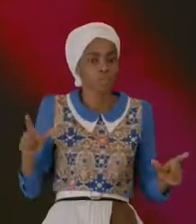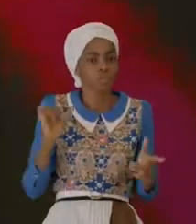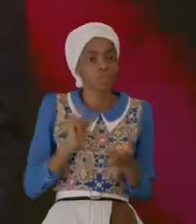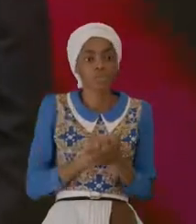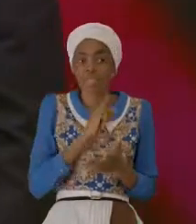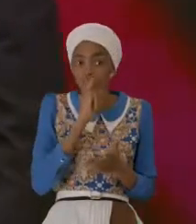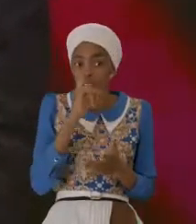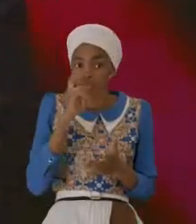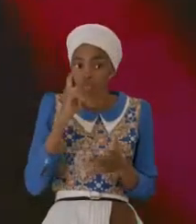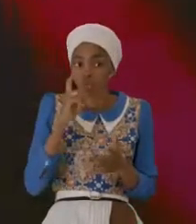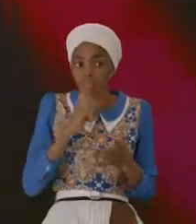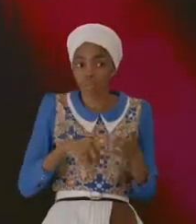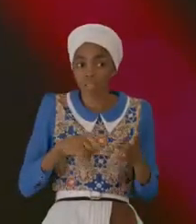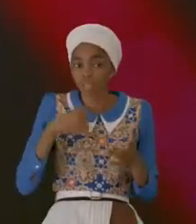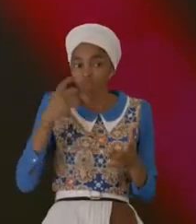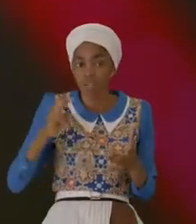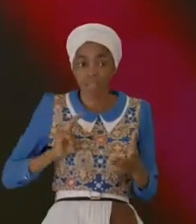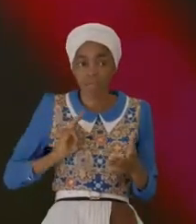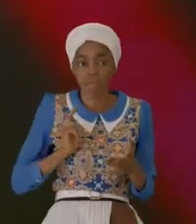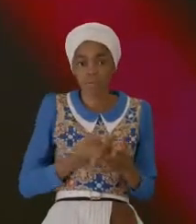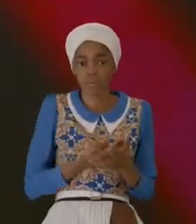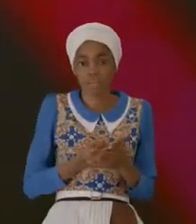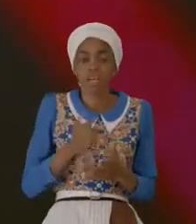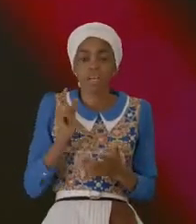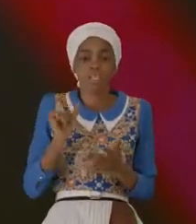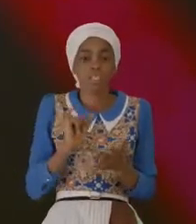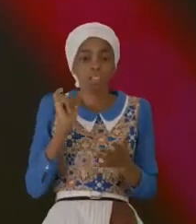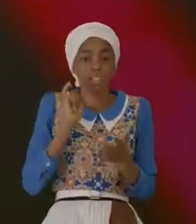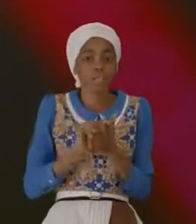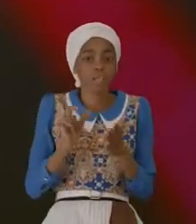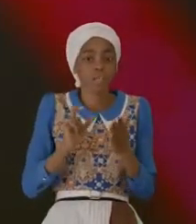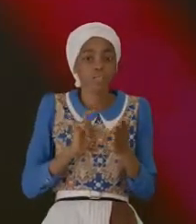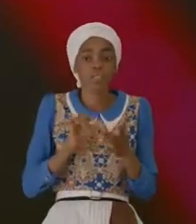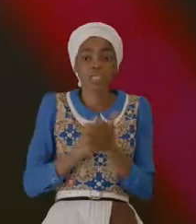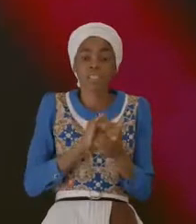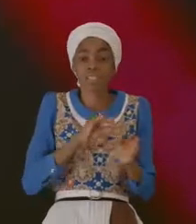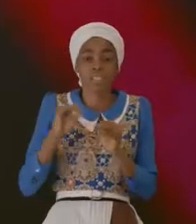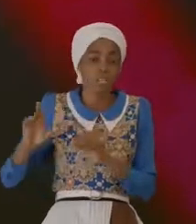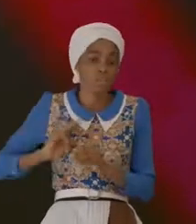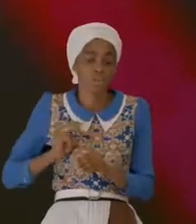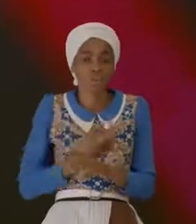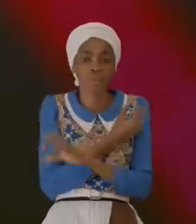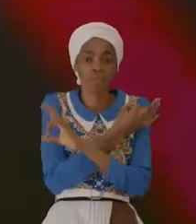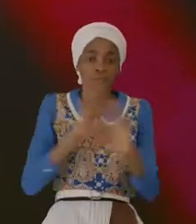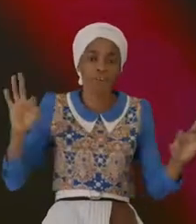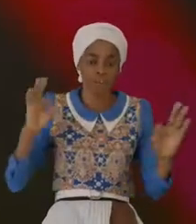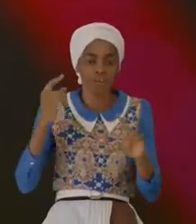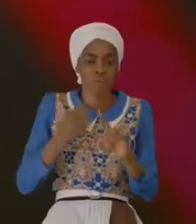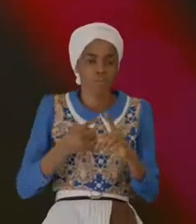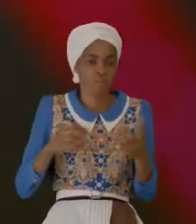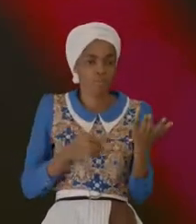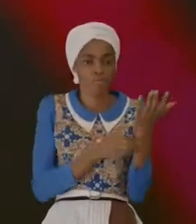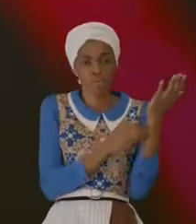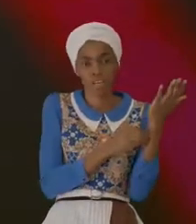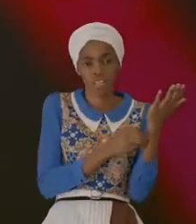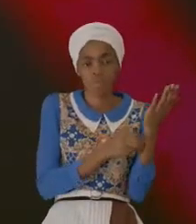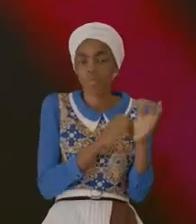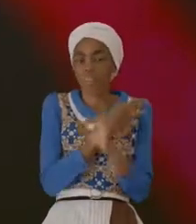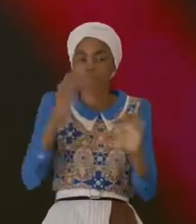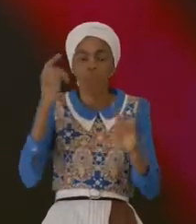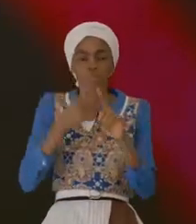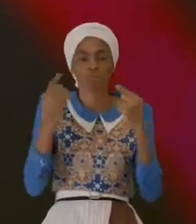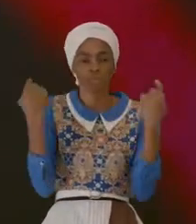God that sets us free free from the flesh free from seeing